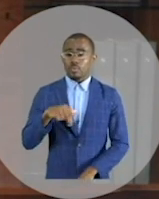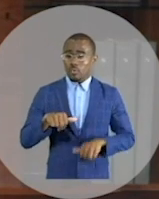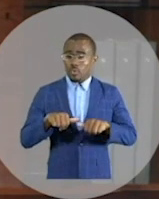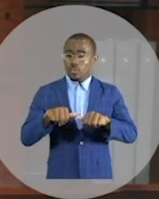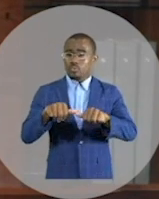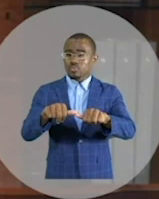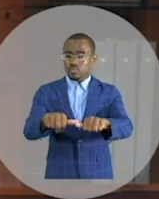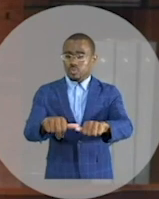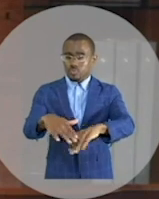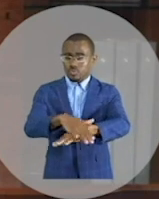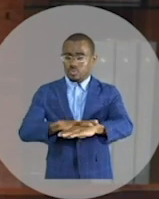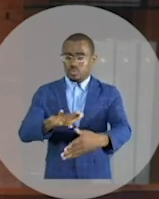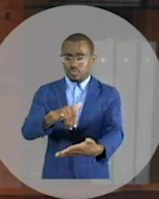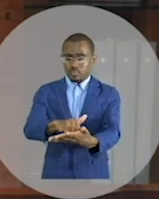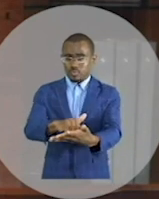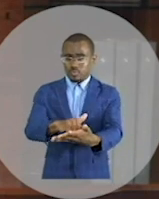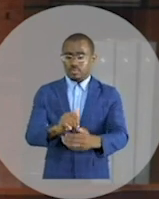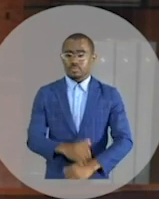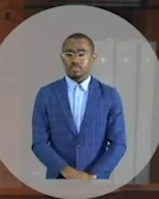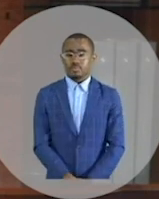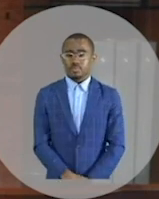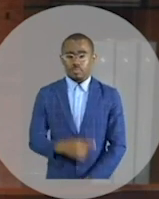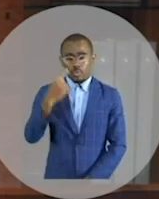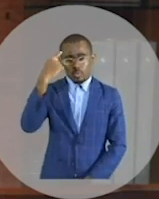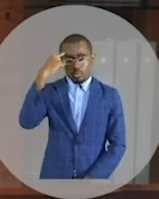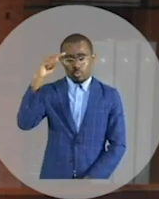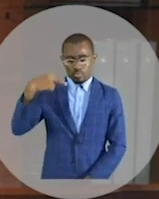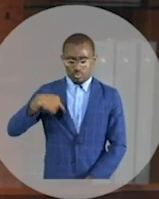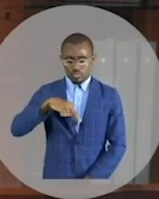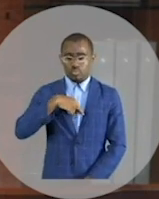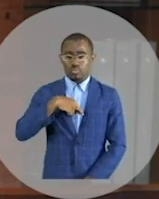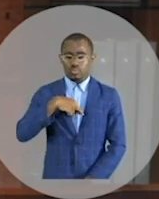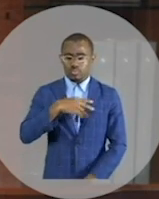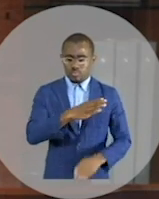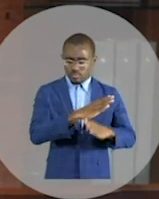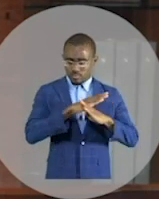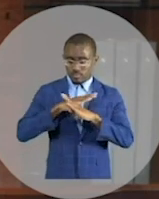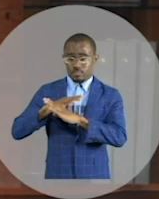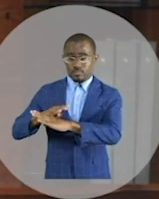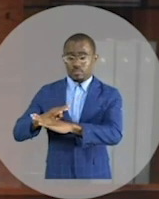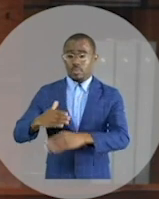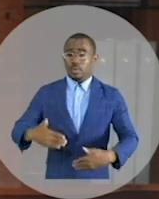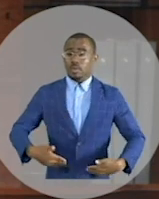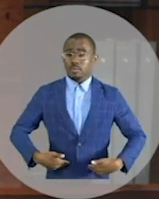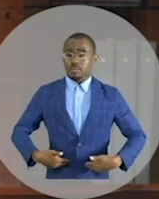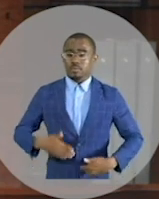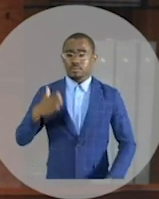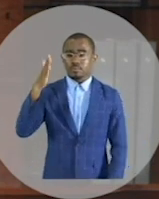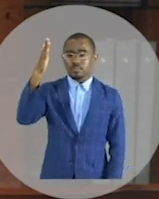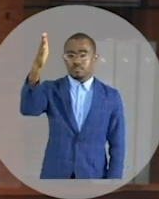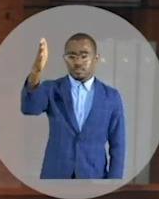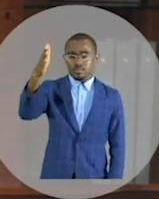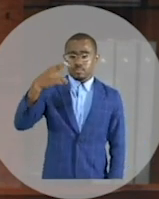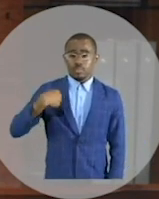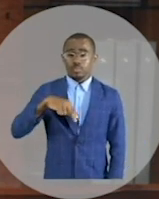duty to protect future generations. We will consolidate our environmental leadership,